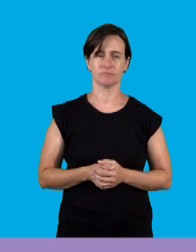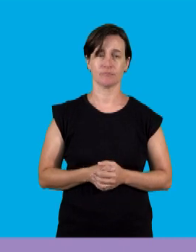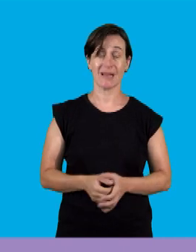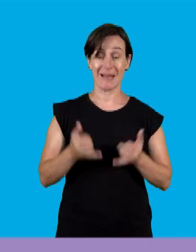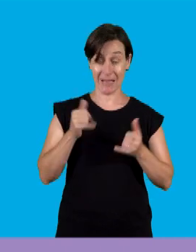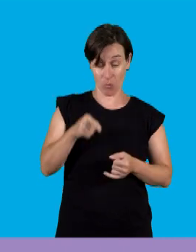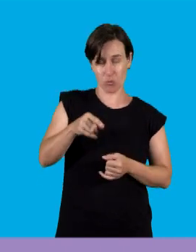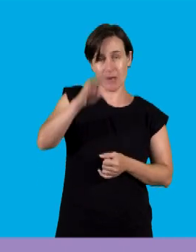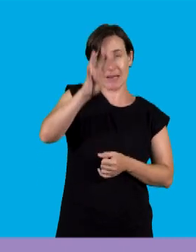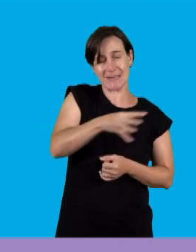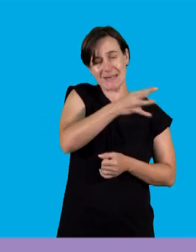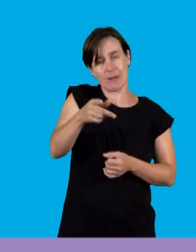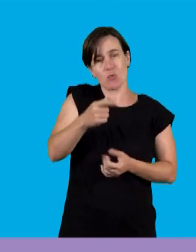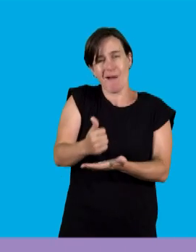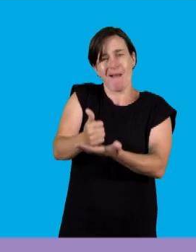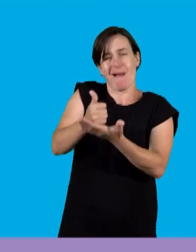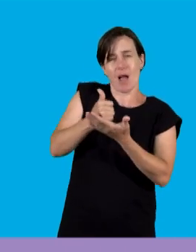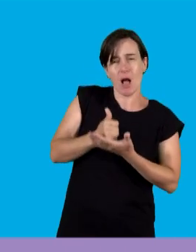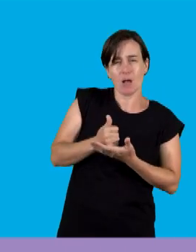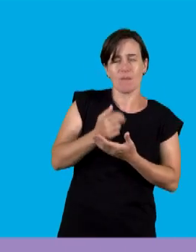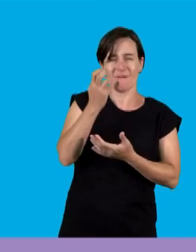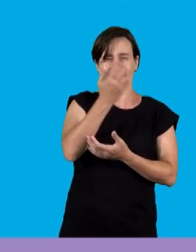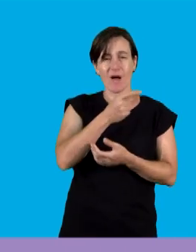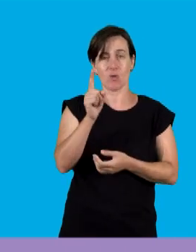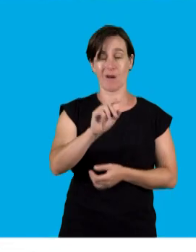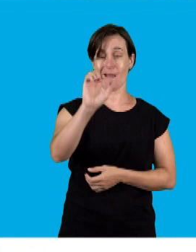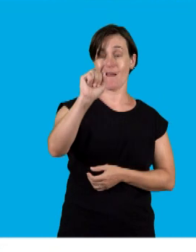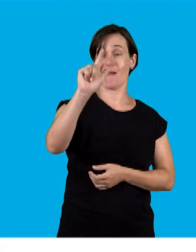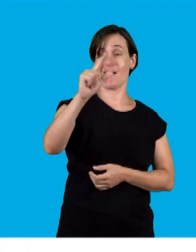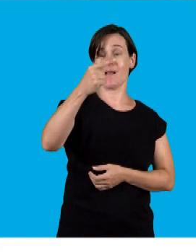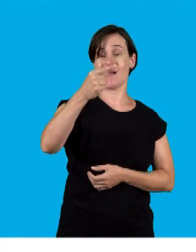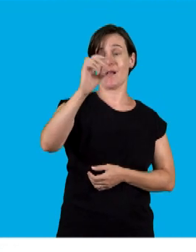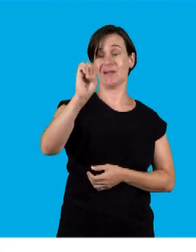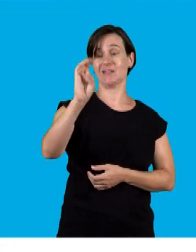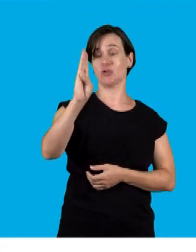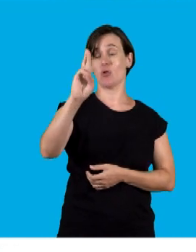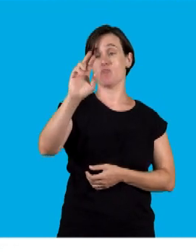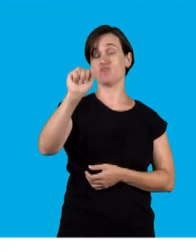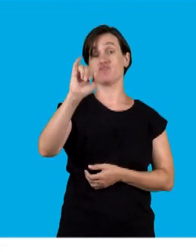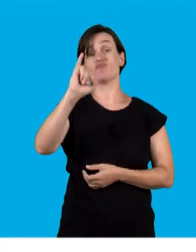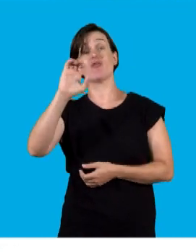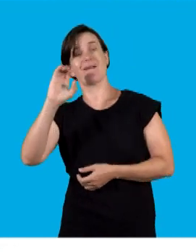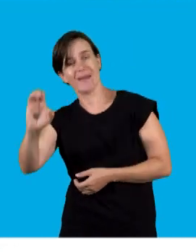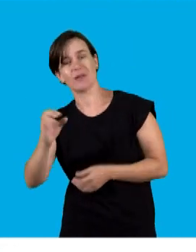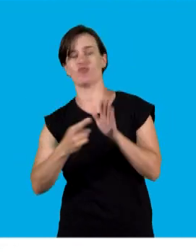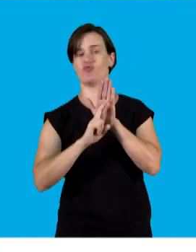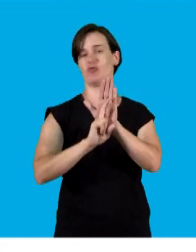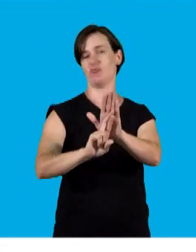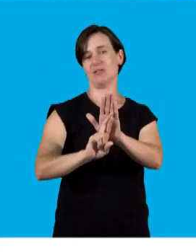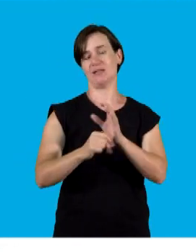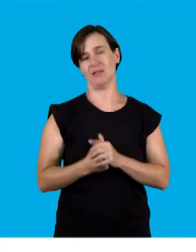needs to help us in finding an algebraic representation of